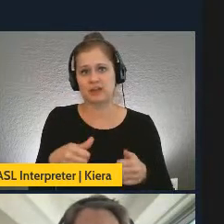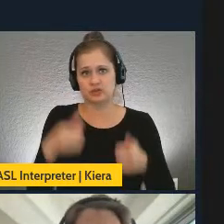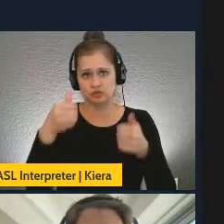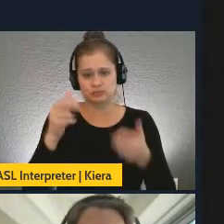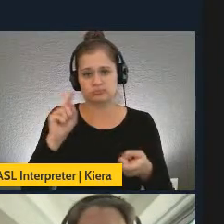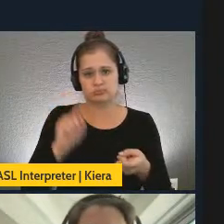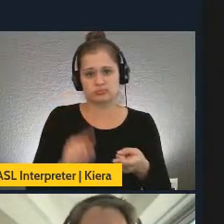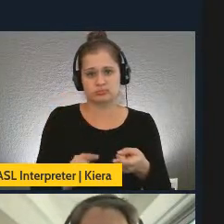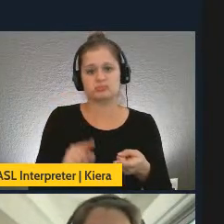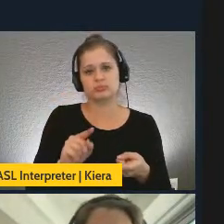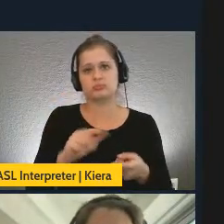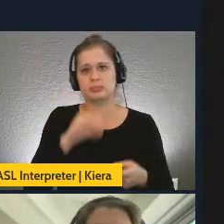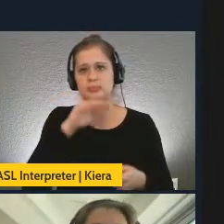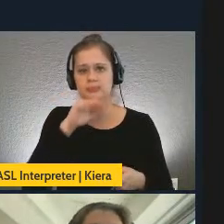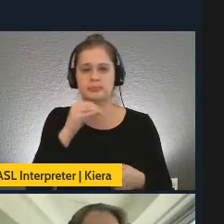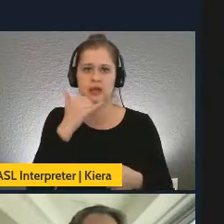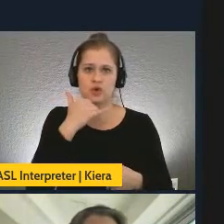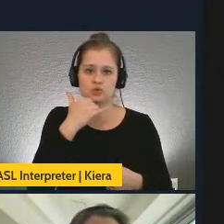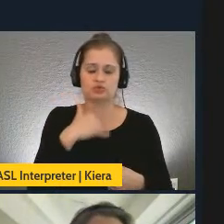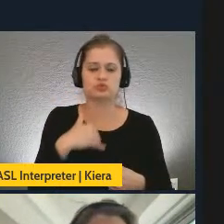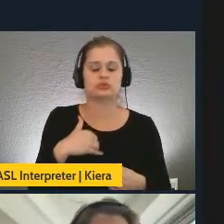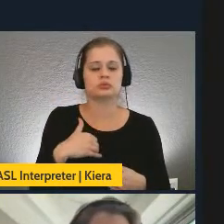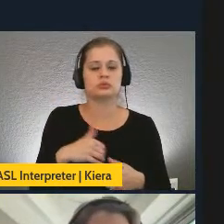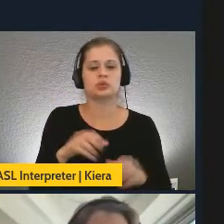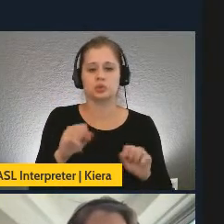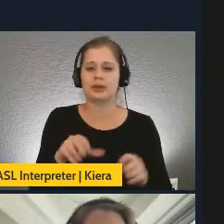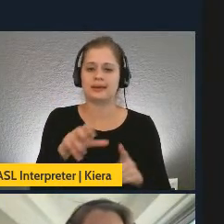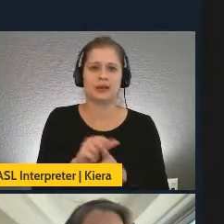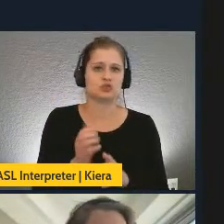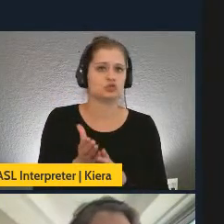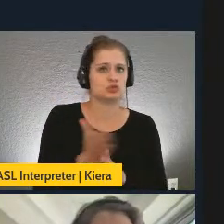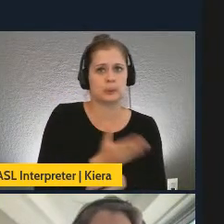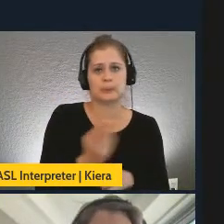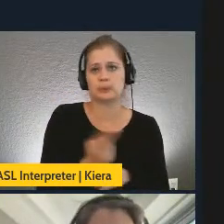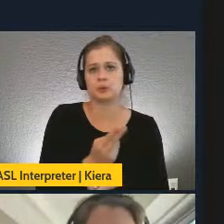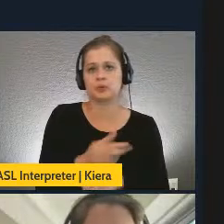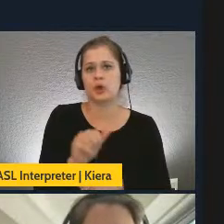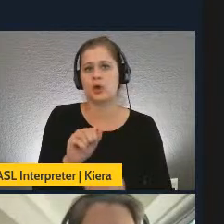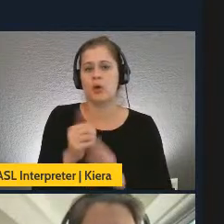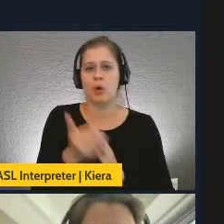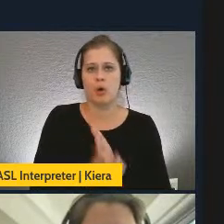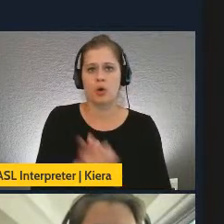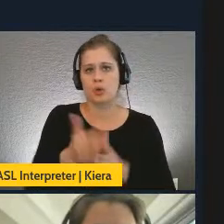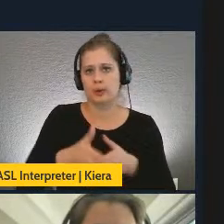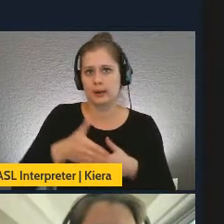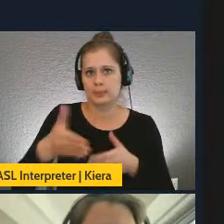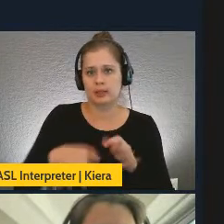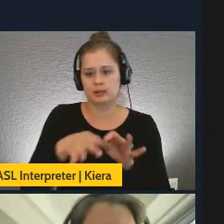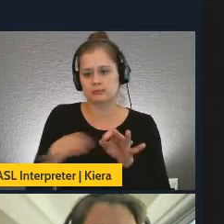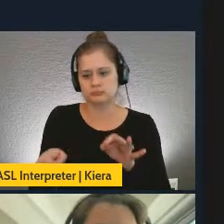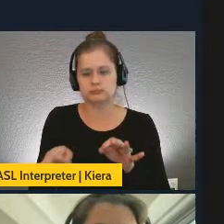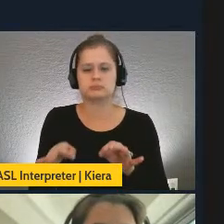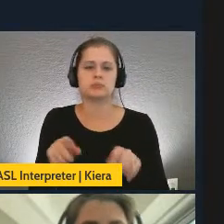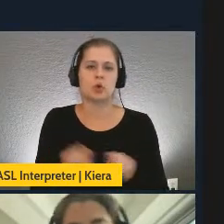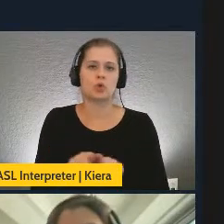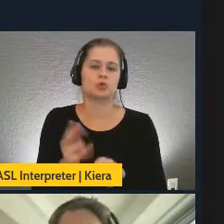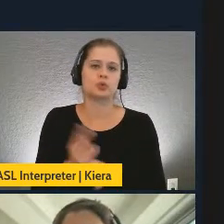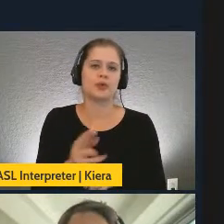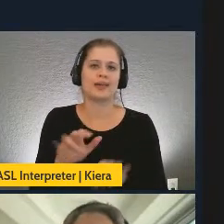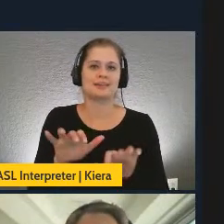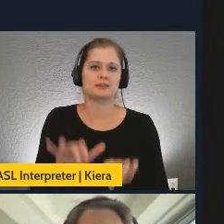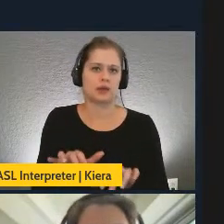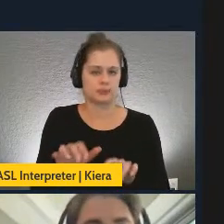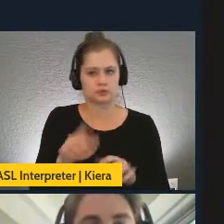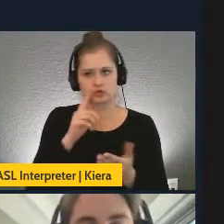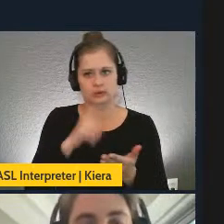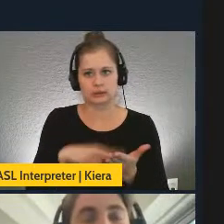you can catch bugs earlier. You can catch errors earlier by using things like autocomplete and also built-in type checking when linting. So yeah, so how might